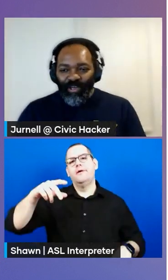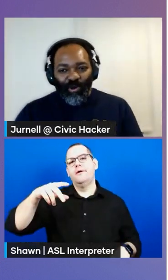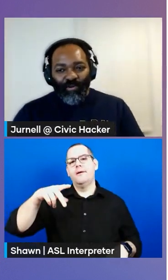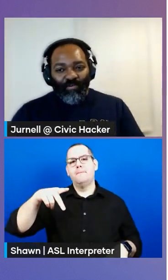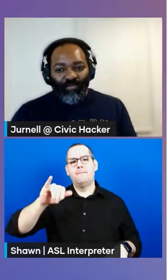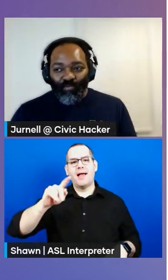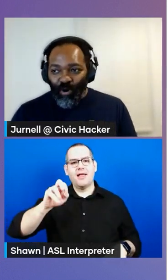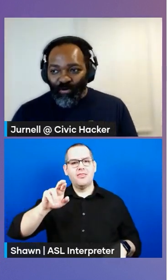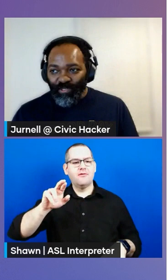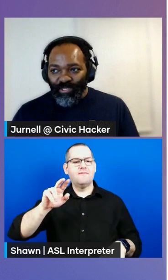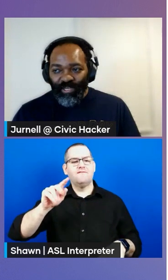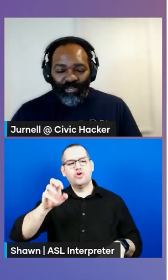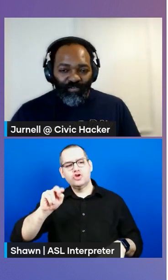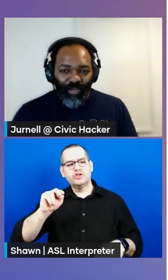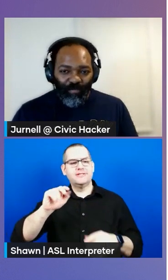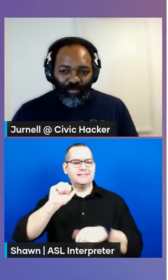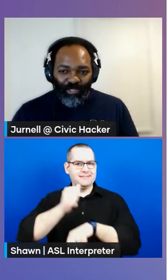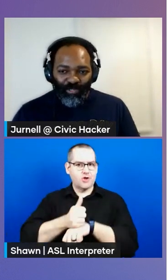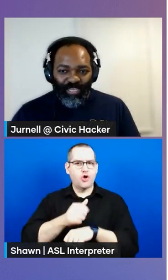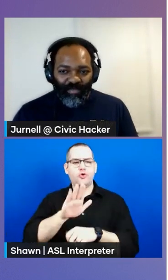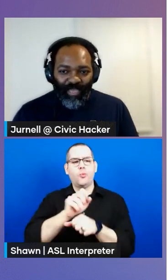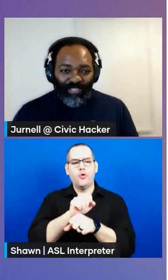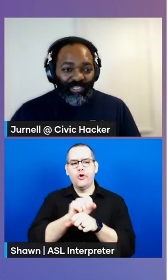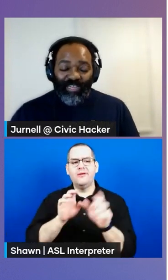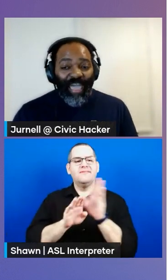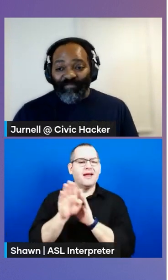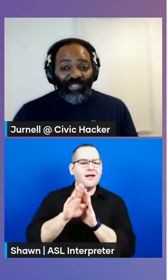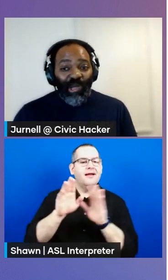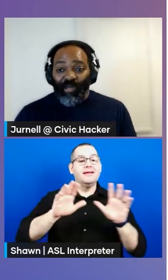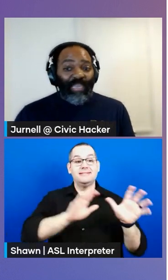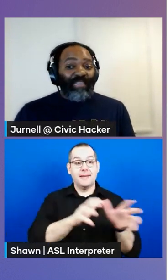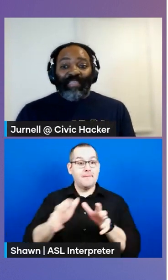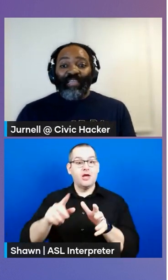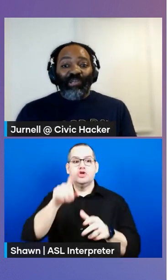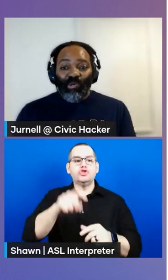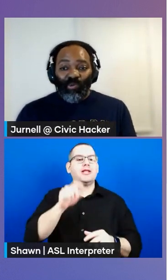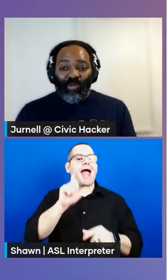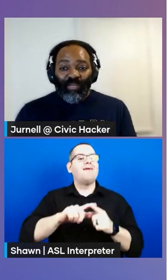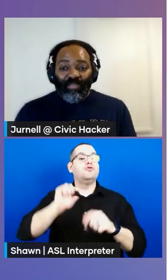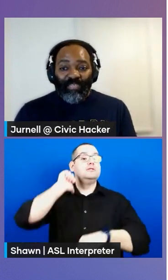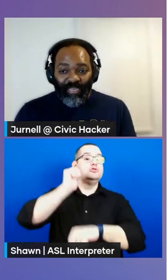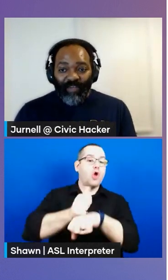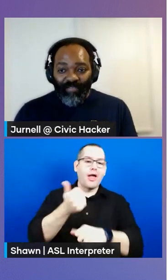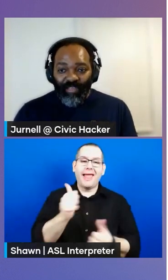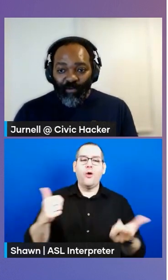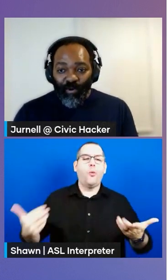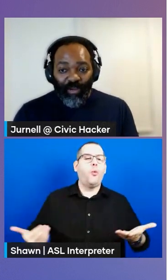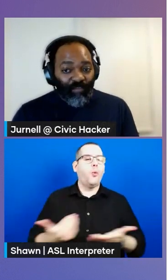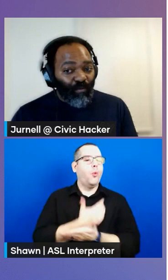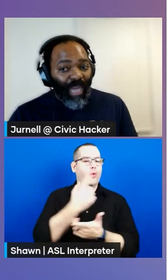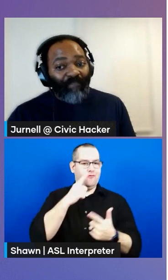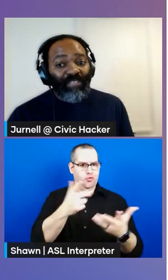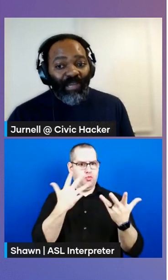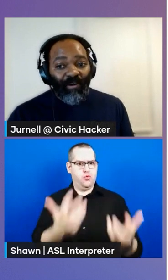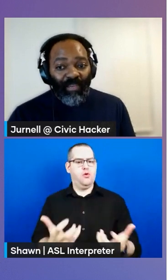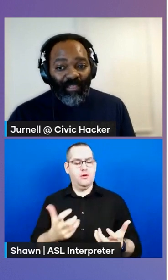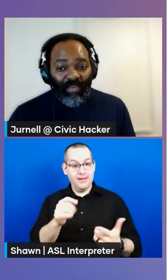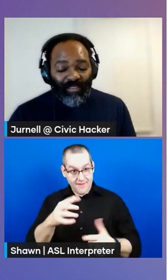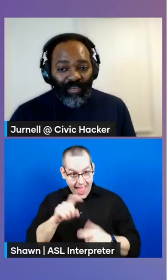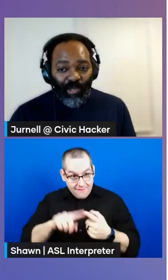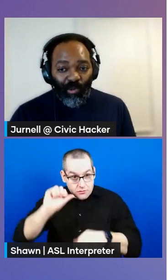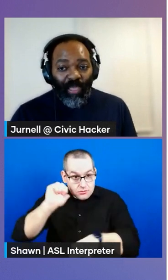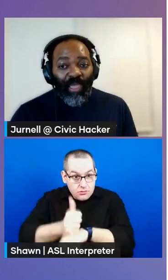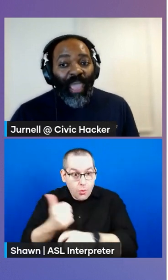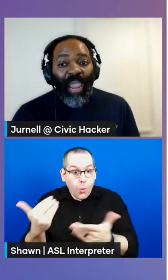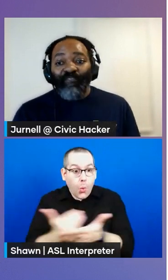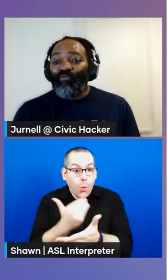installed. Your workers, your developers, your teammates should not have to install anything new to get everything they want. And if you have to install